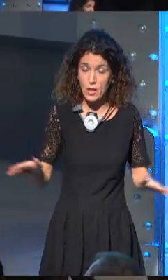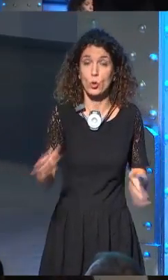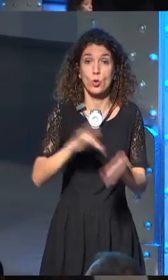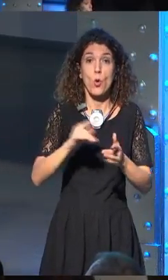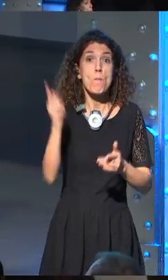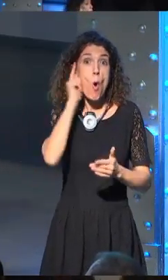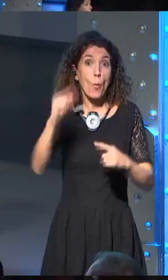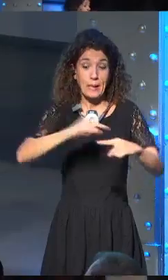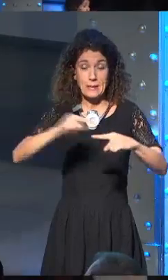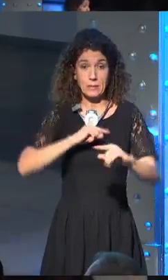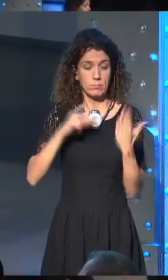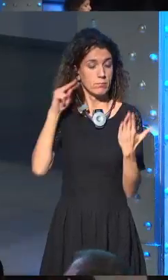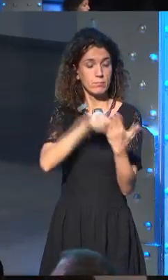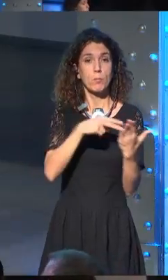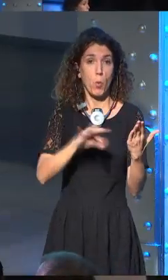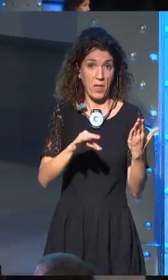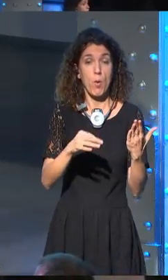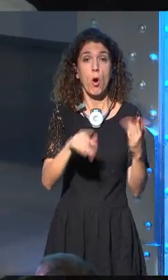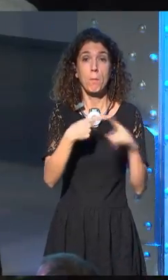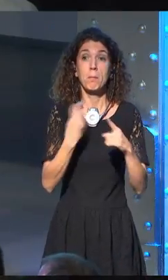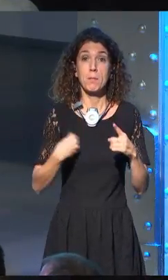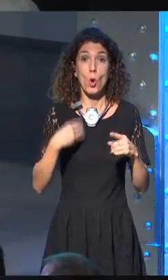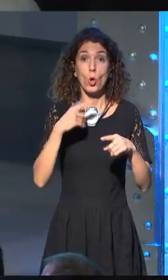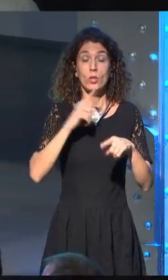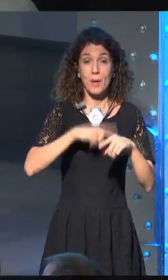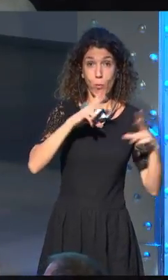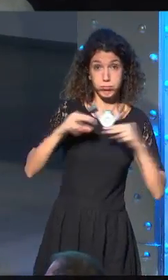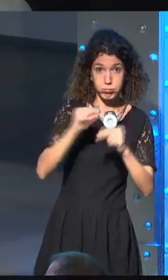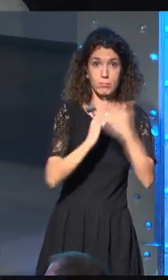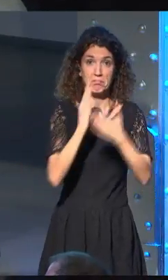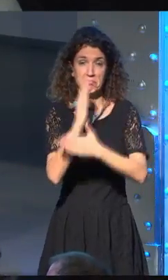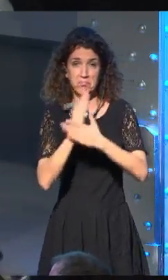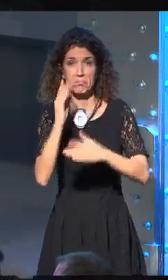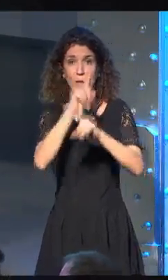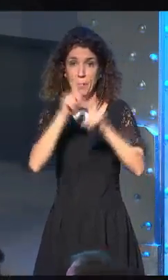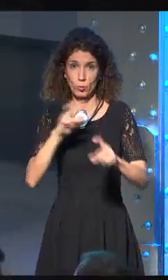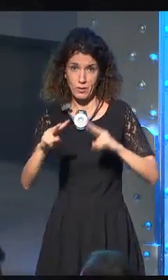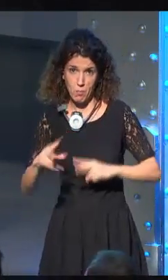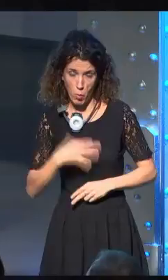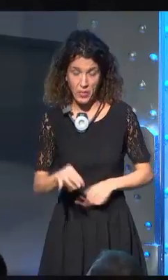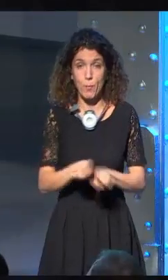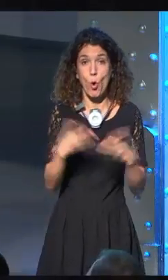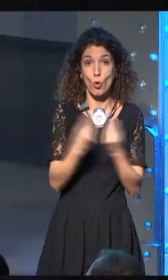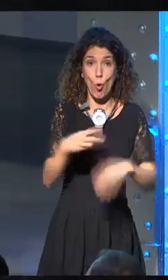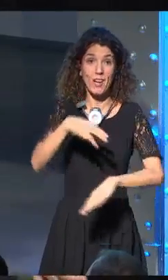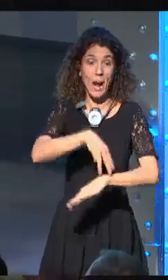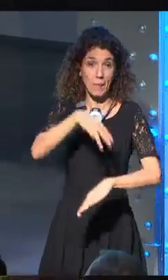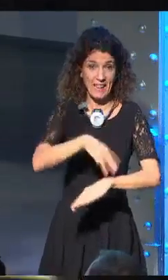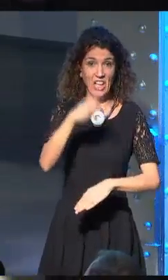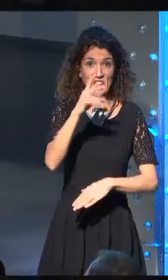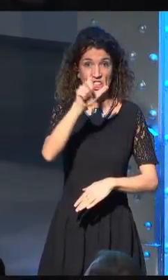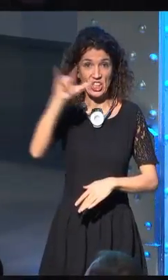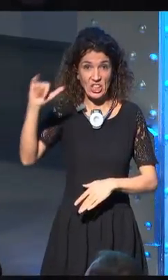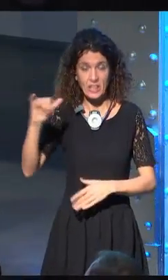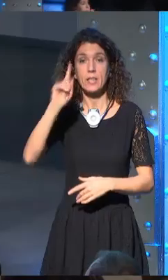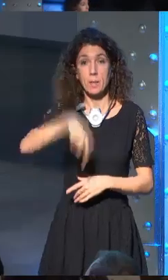on Mars, and there you can ask any questions you wish. We'll get them on the phone, and we will answer to those questions with